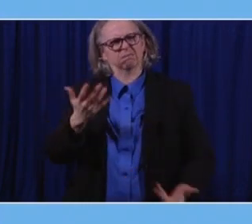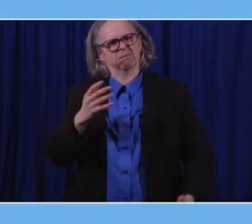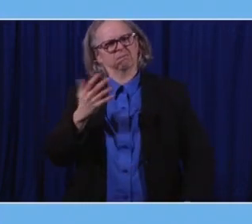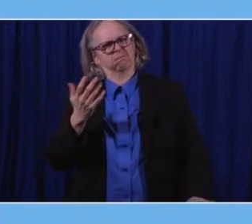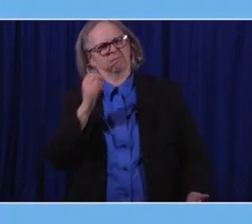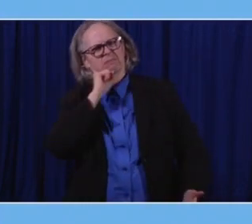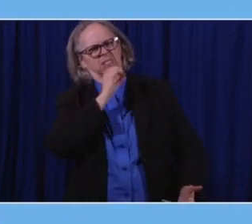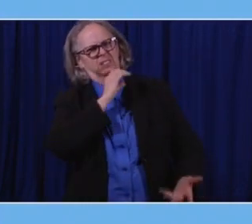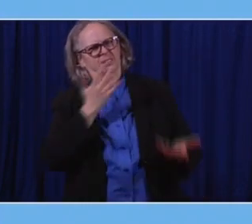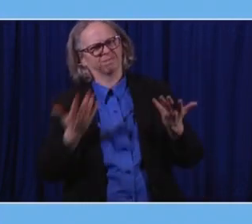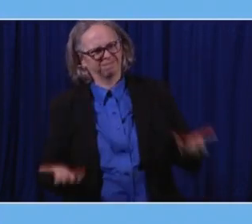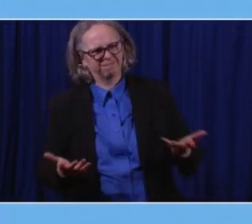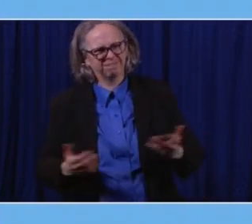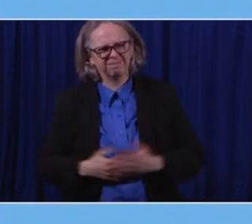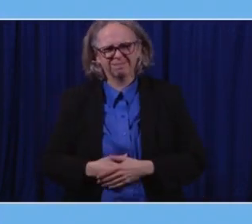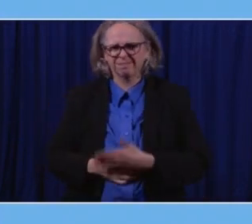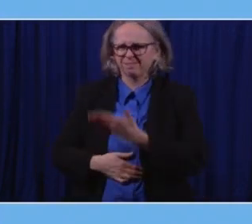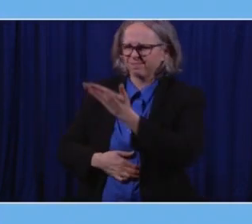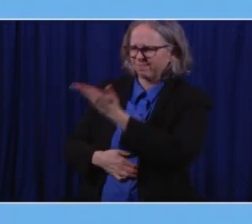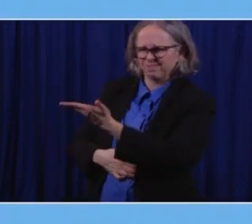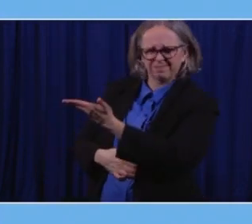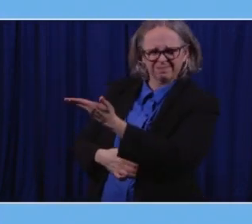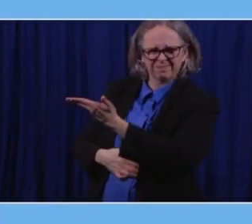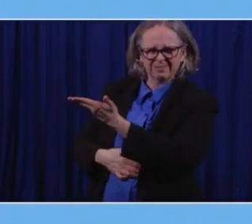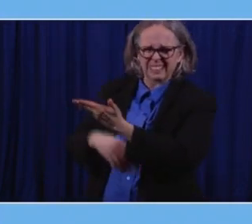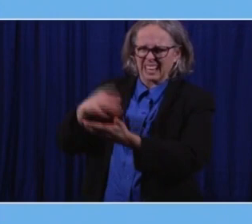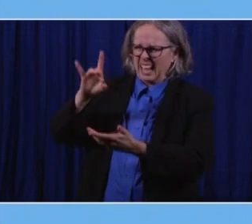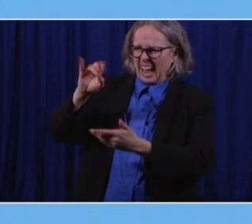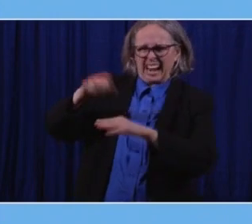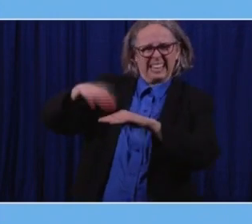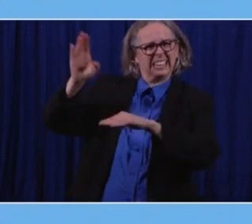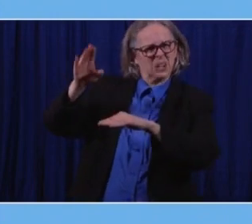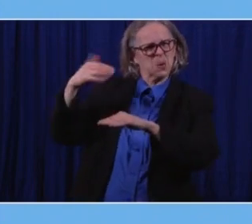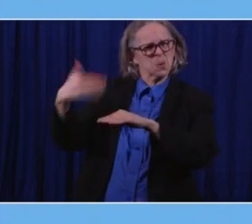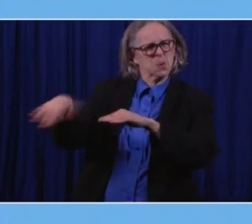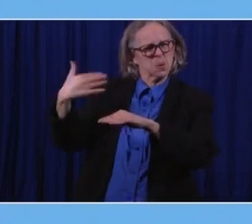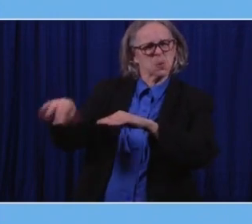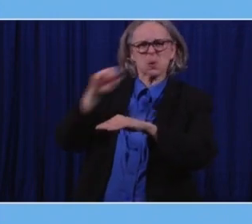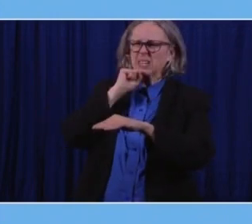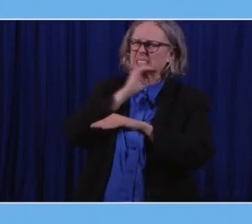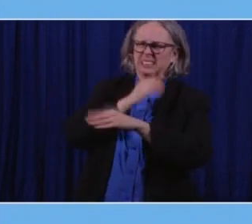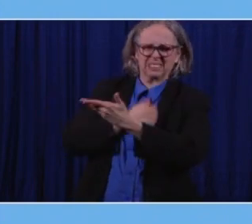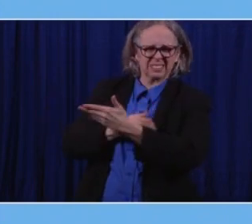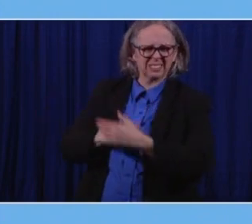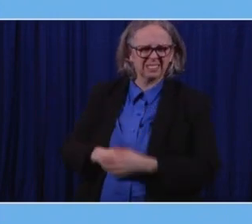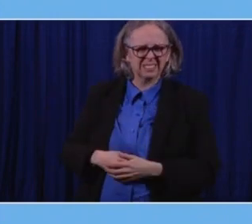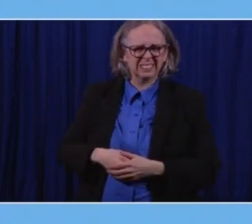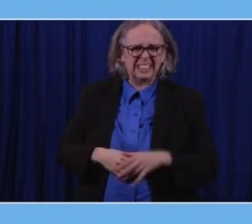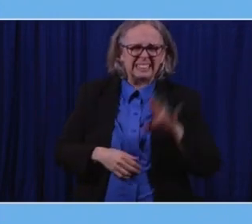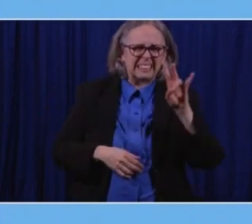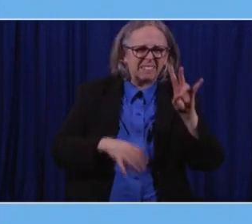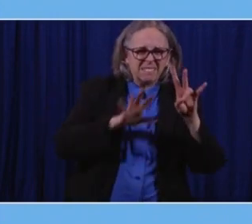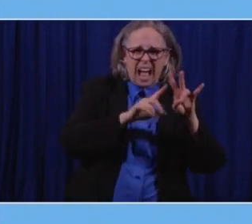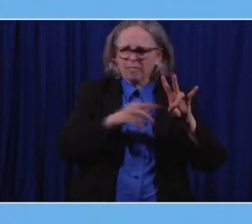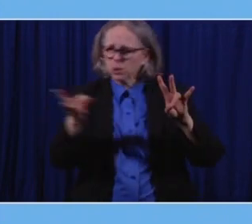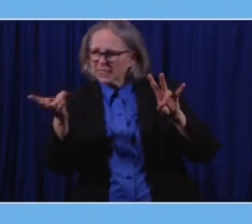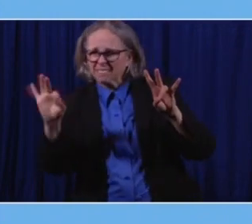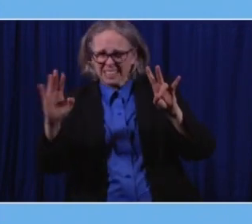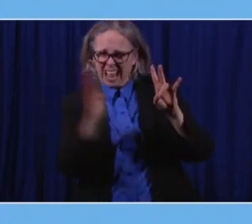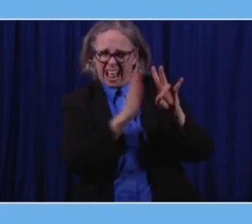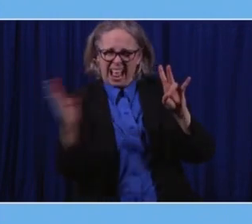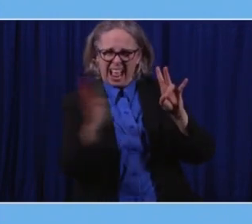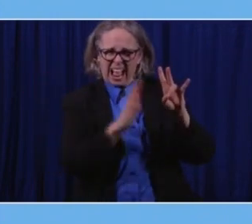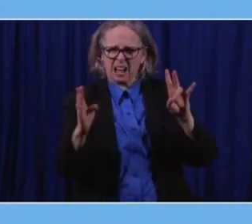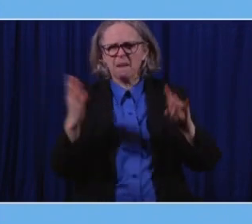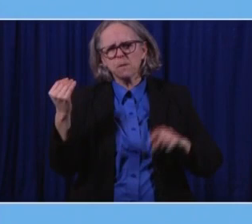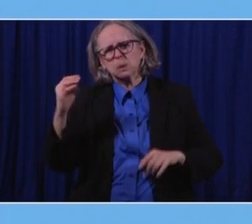53% of the deaths, 80 plus. 75 to 79 is 14% of the deaths. Age 70 to